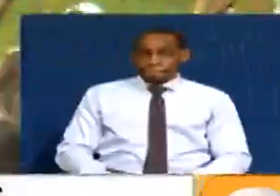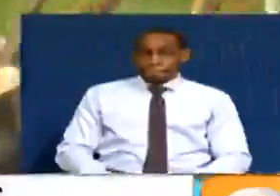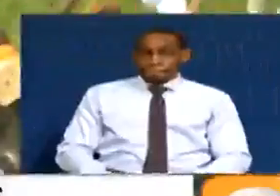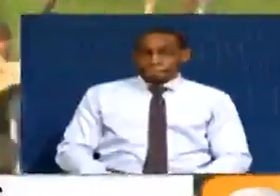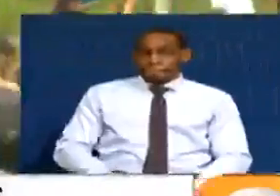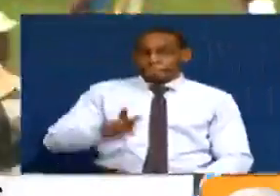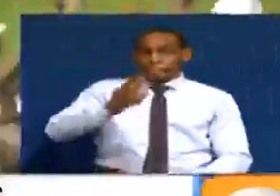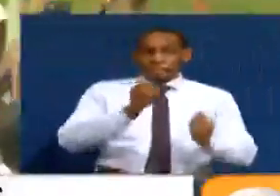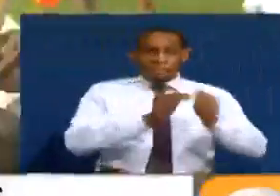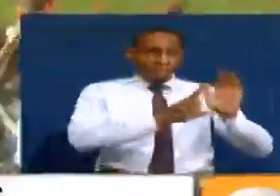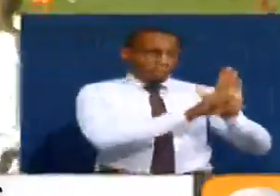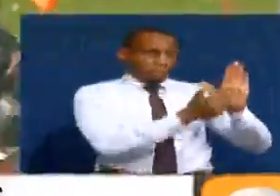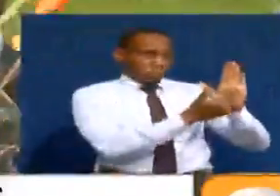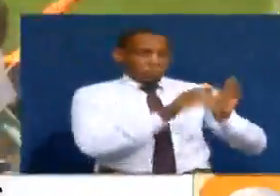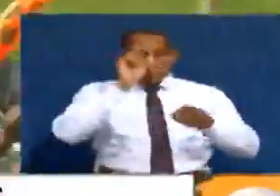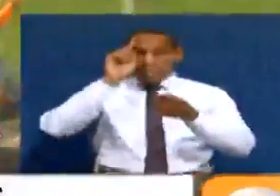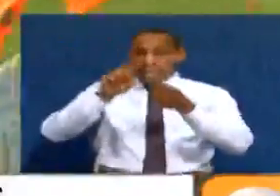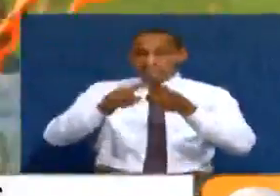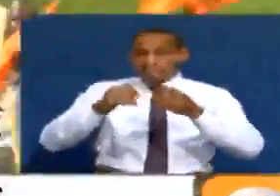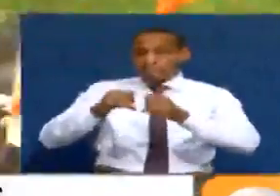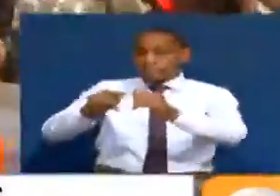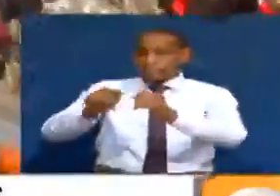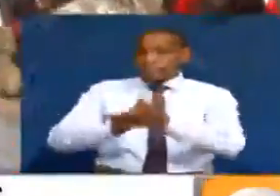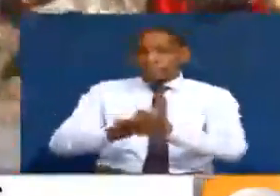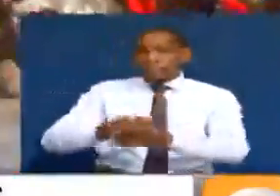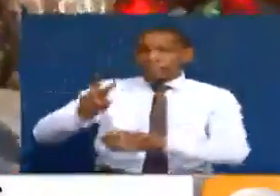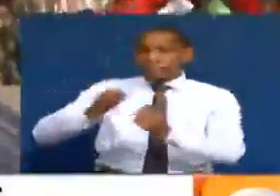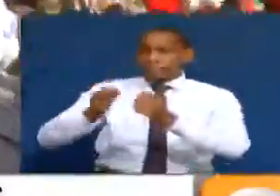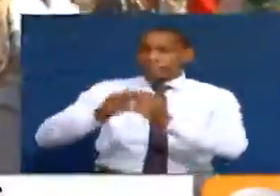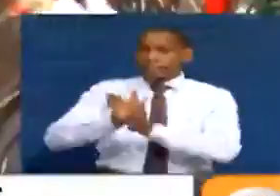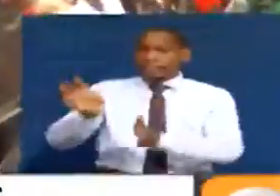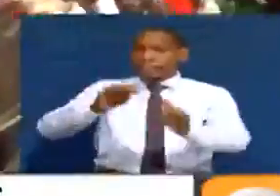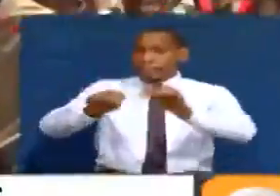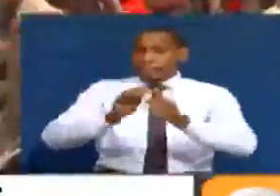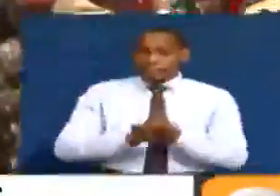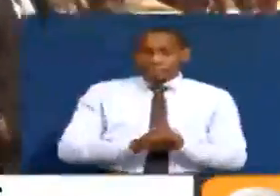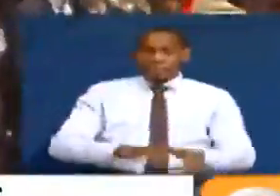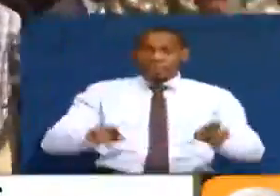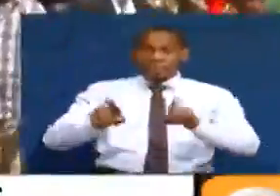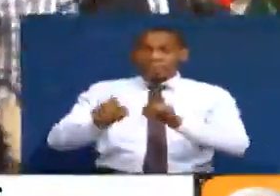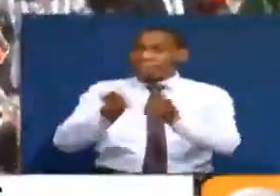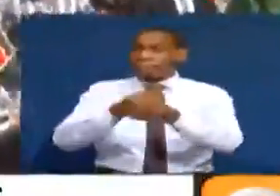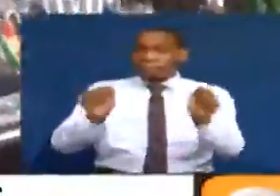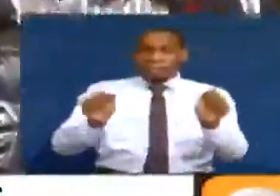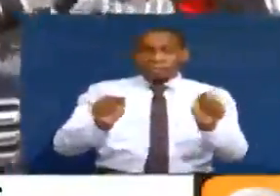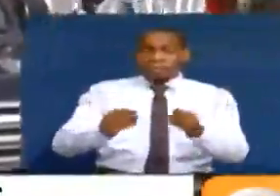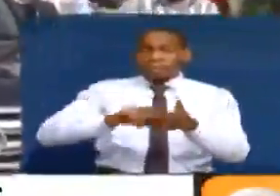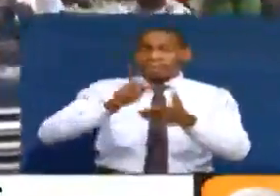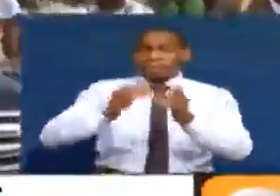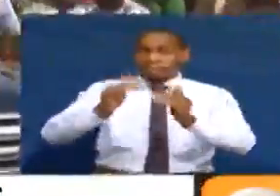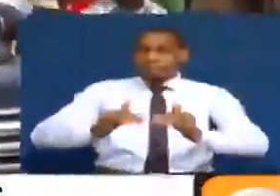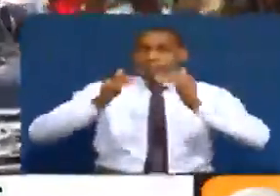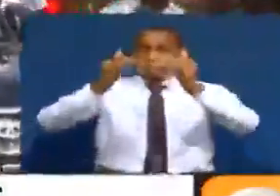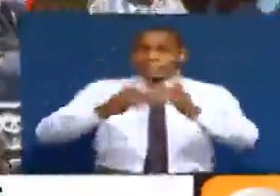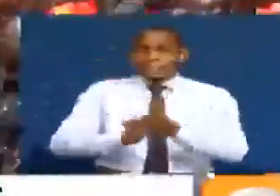It's a 2013 law that had been intended to be implemented from the 2017 general election. It wasn't possible, and so it was